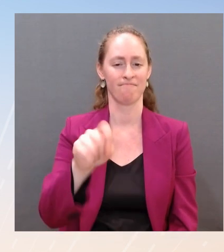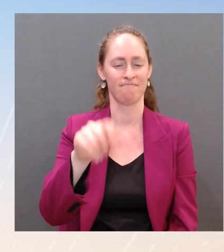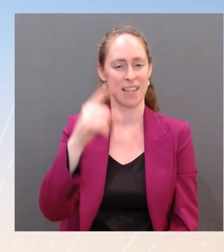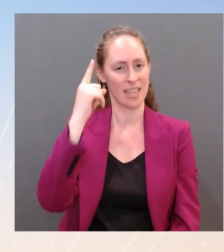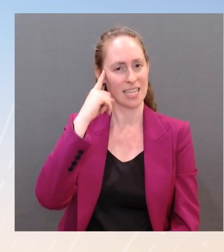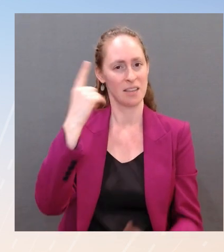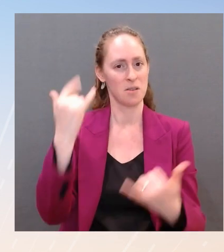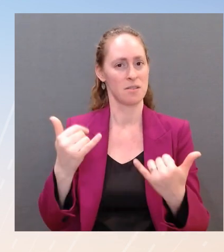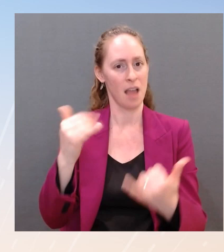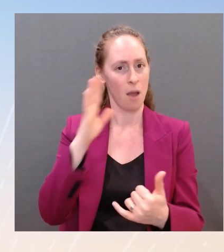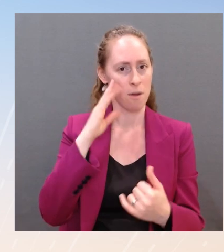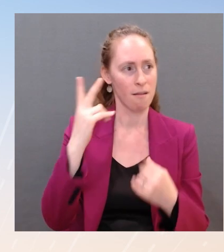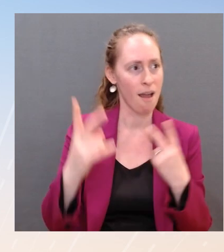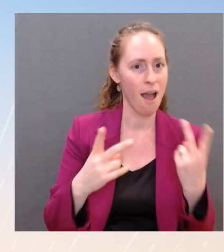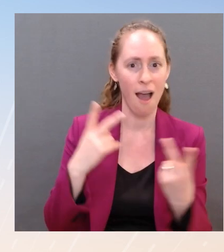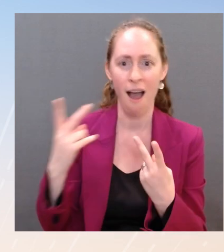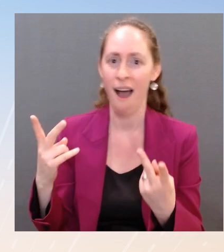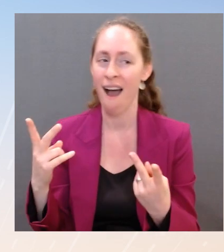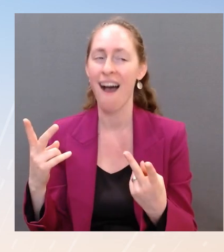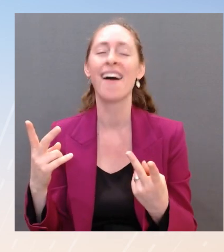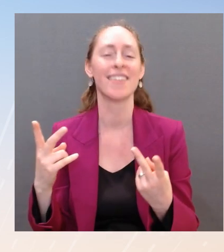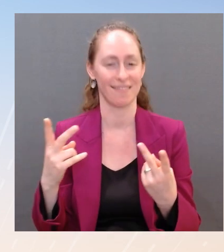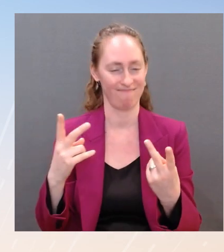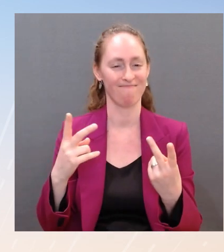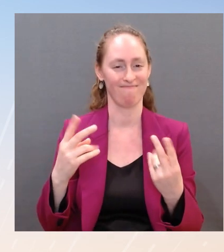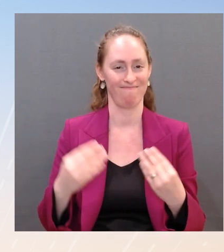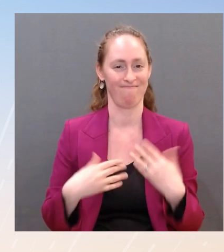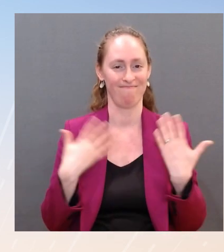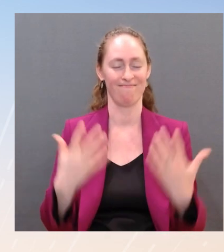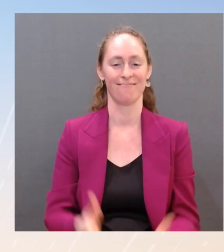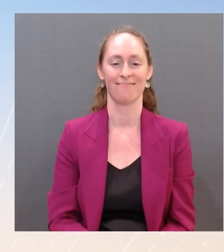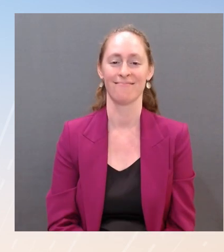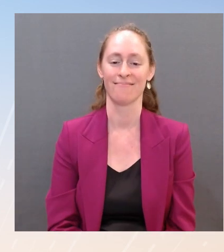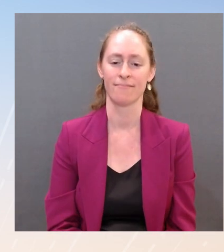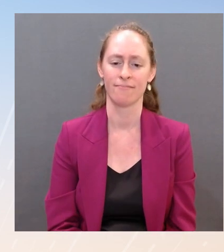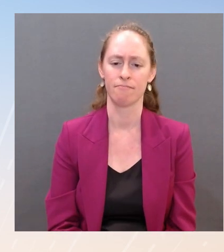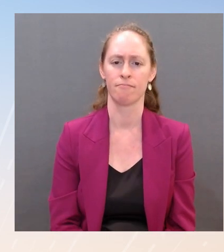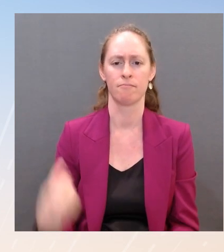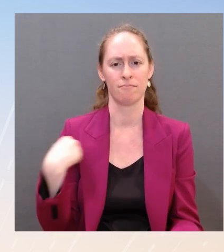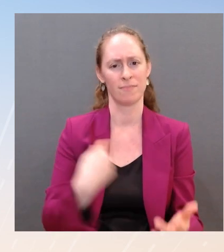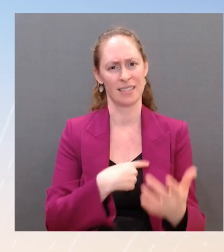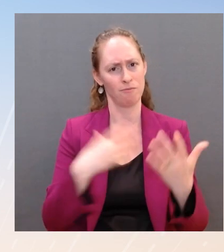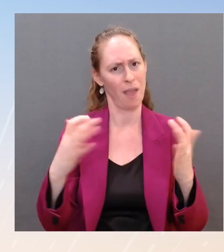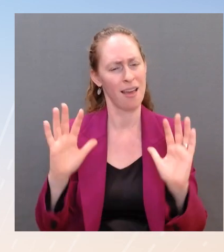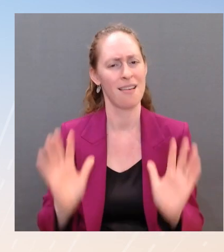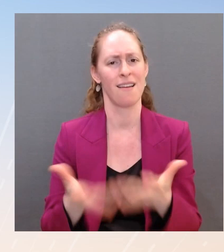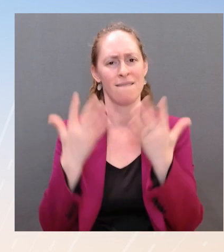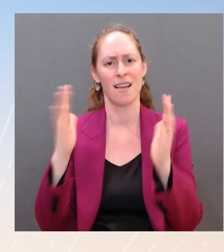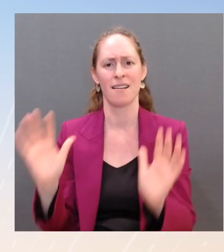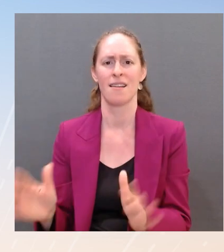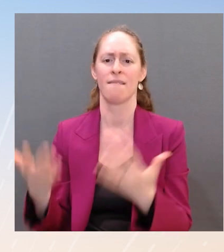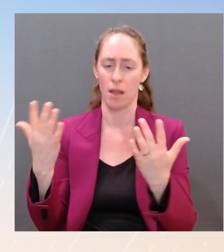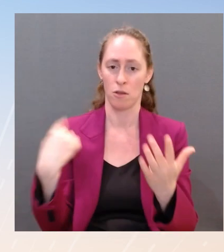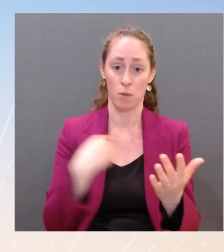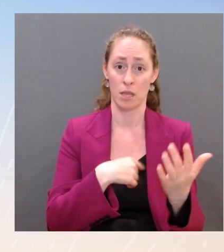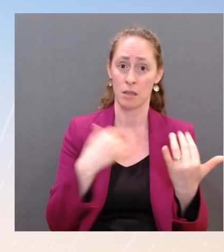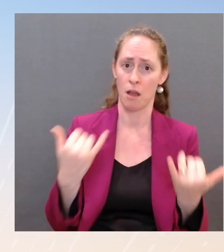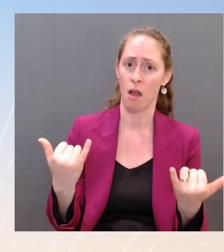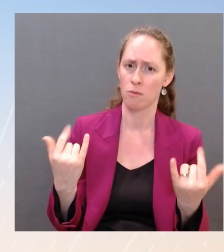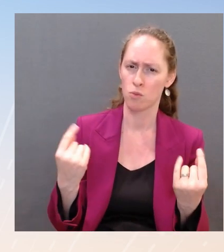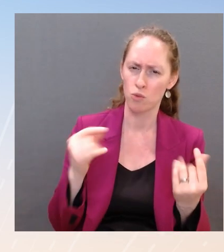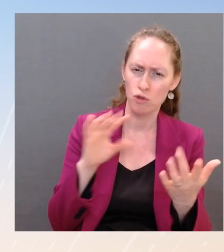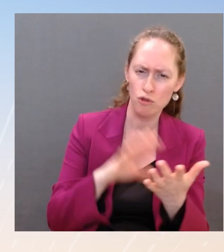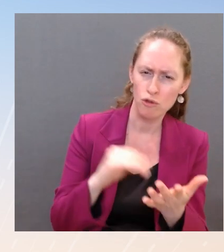country, and we want to lift up their voices because their stories have so much to teach us. So with that, I want us to start